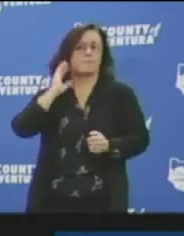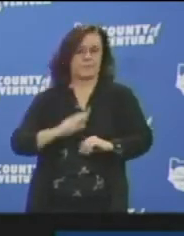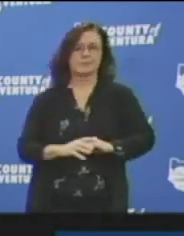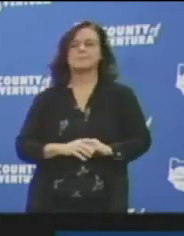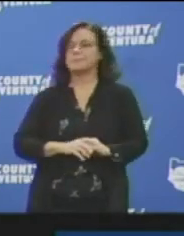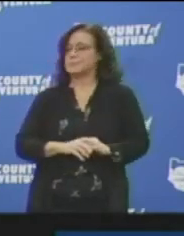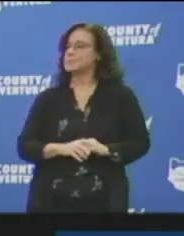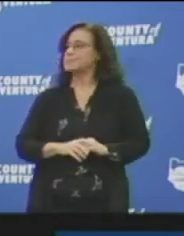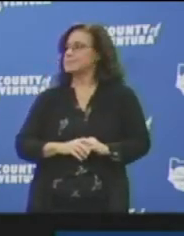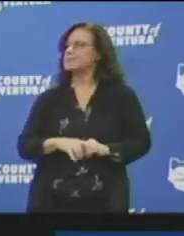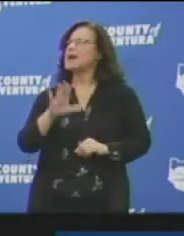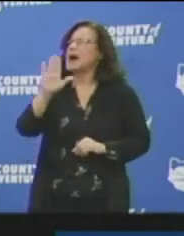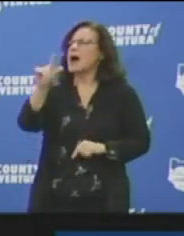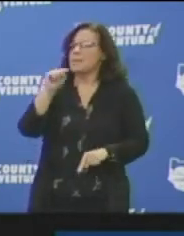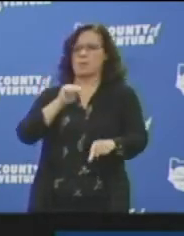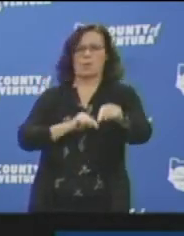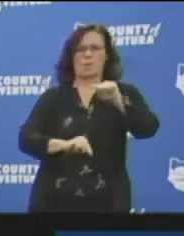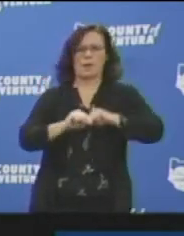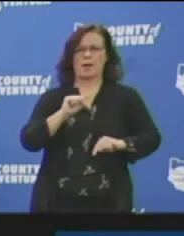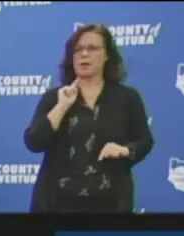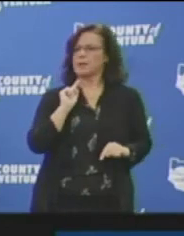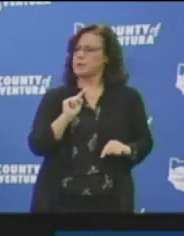and point out